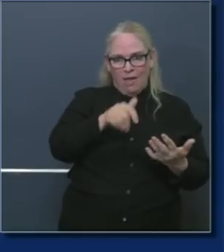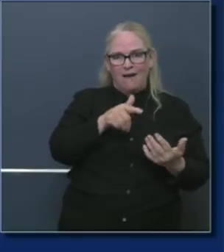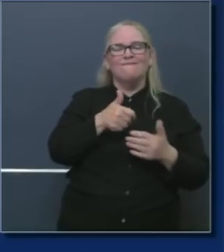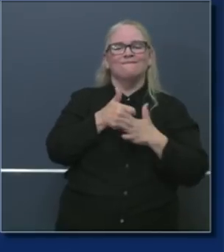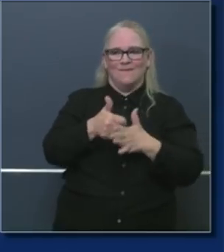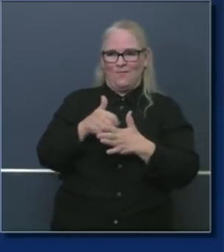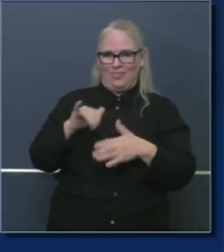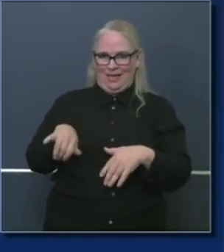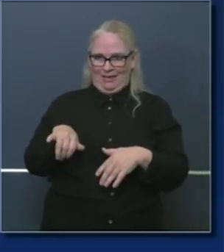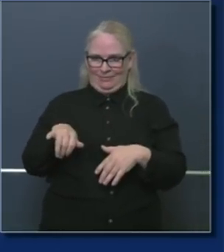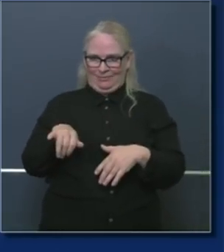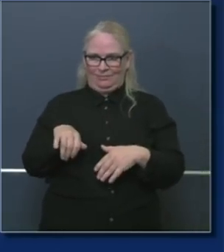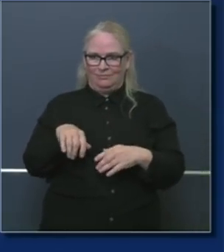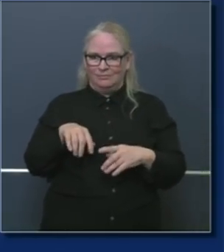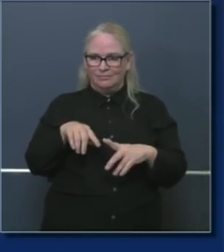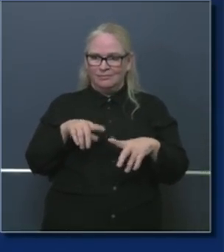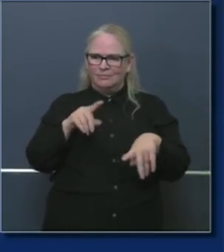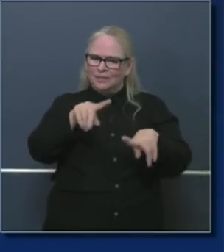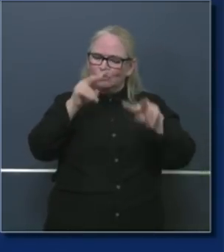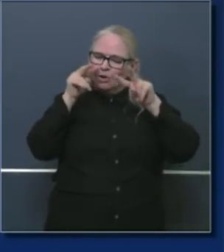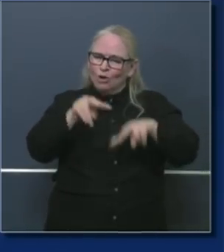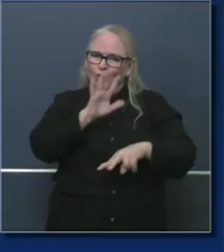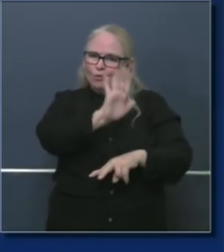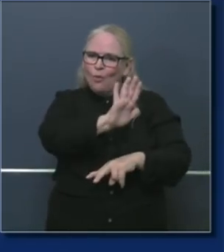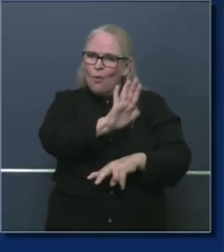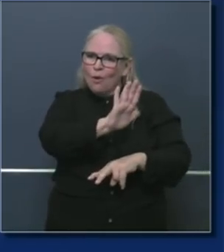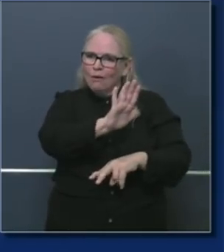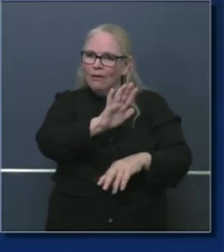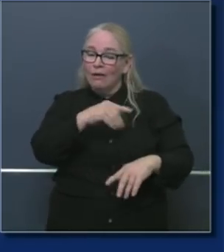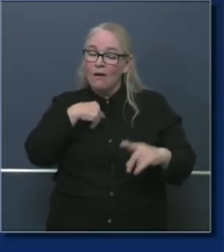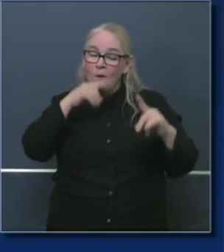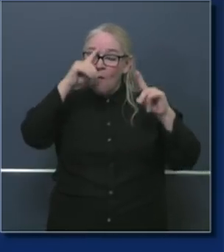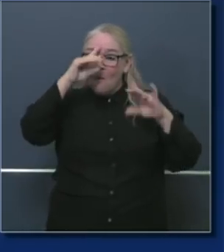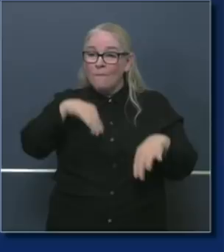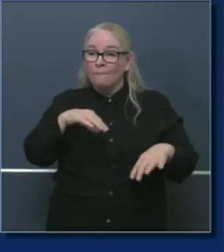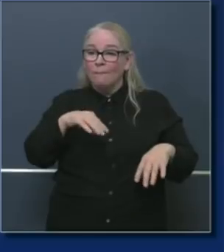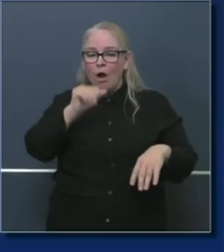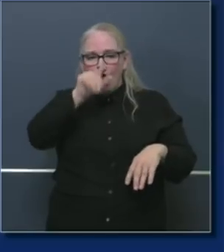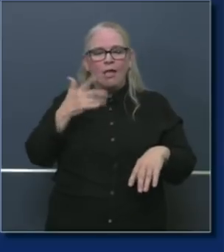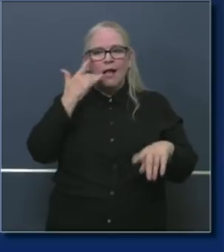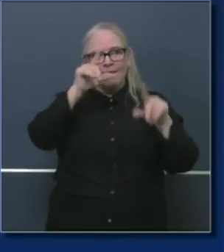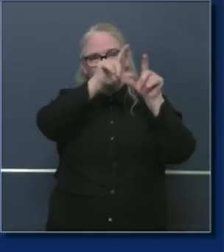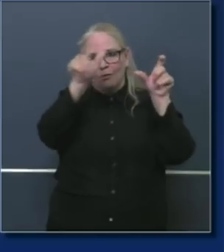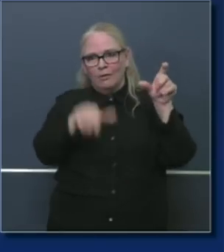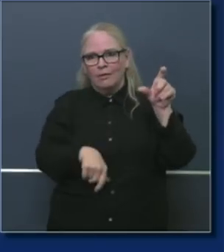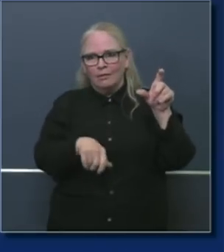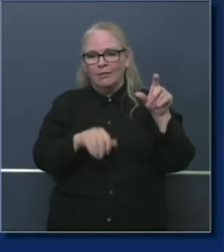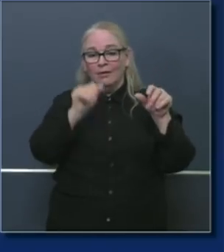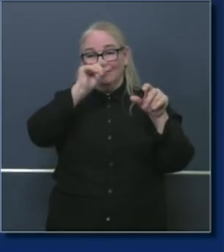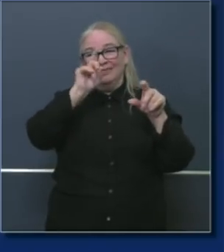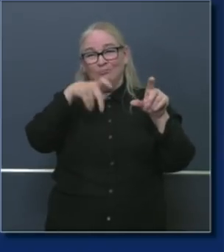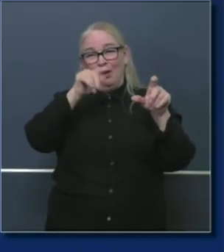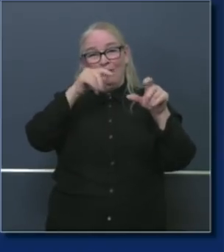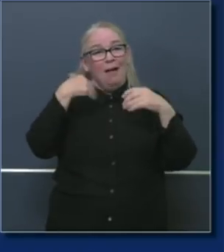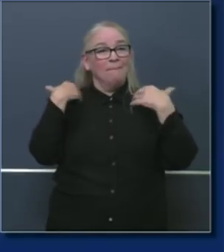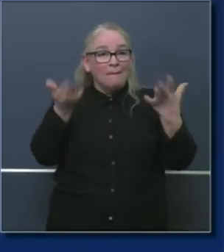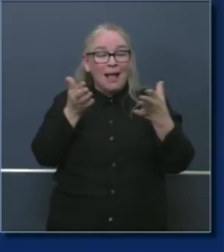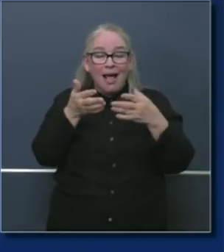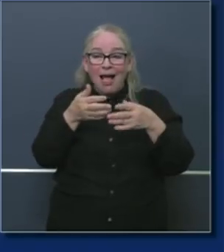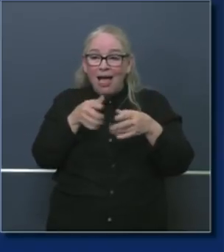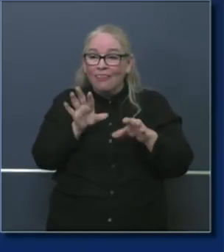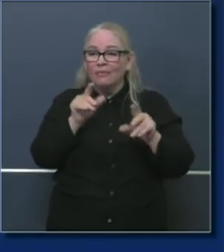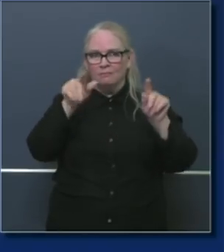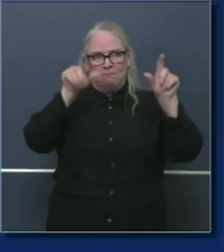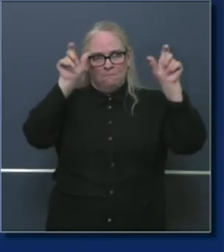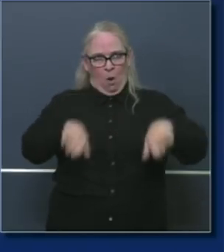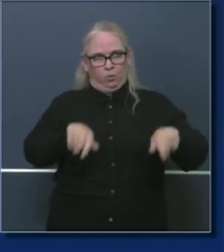look forward, the Department of Public Health, California Department of Public Health will post these guidelines